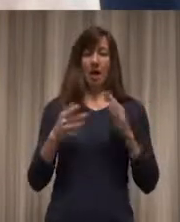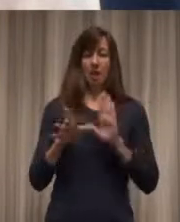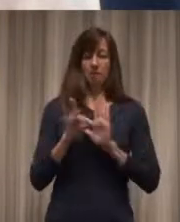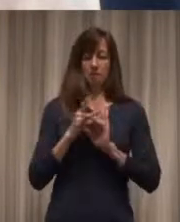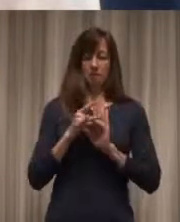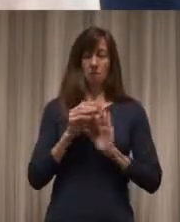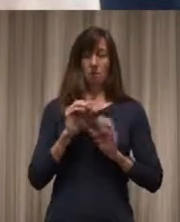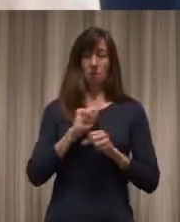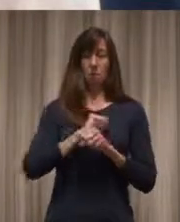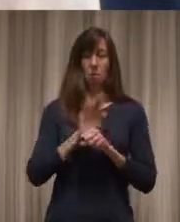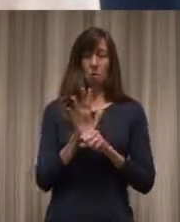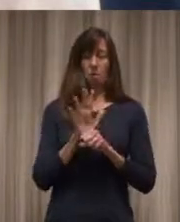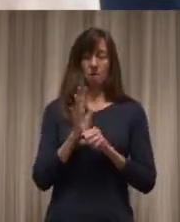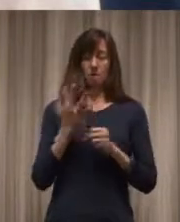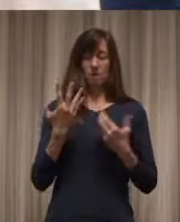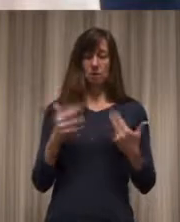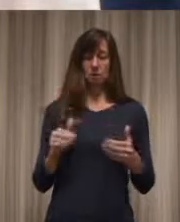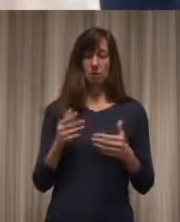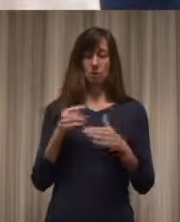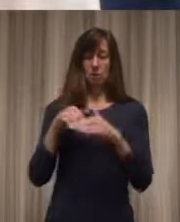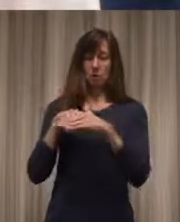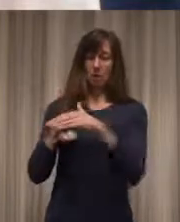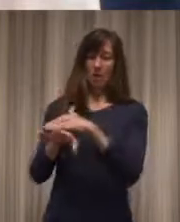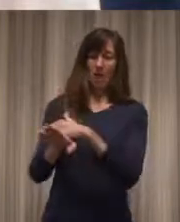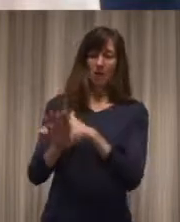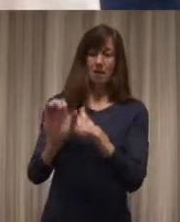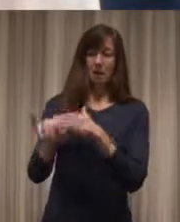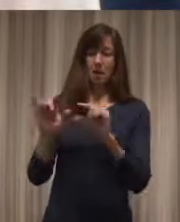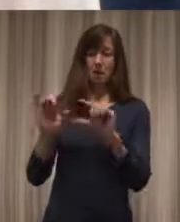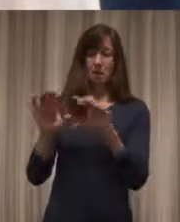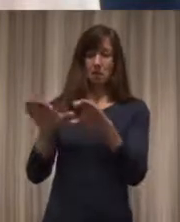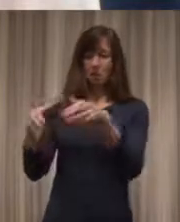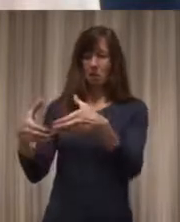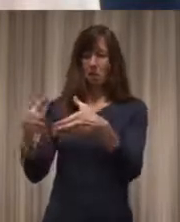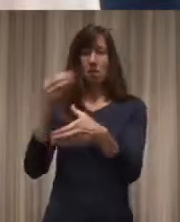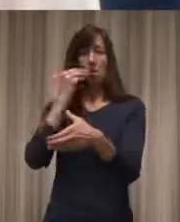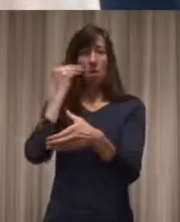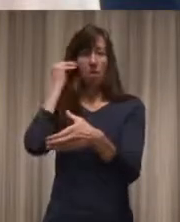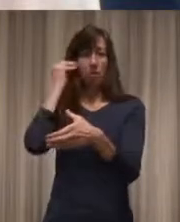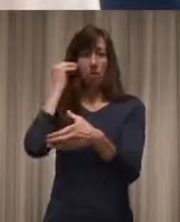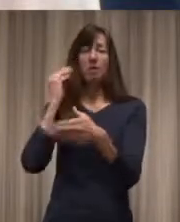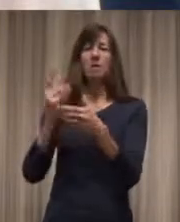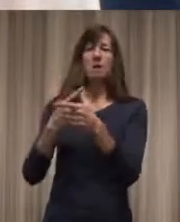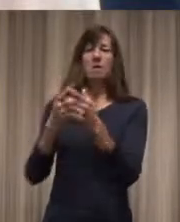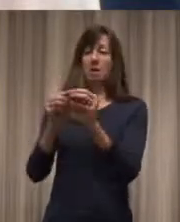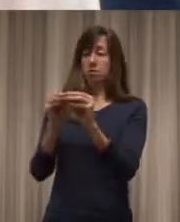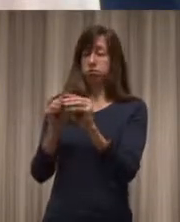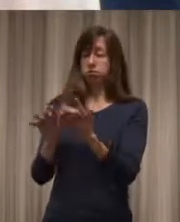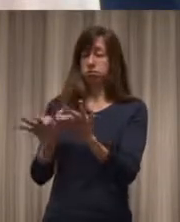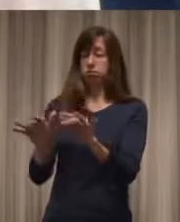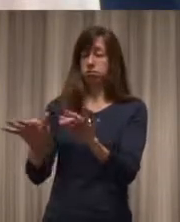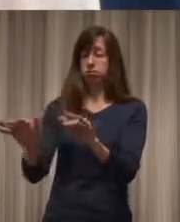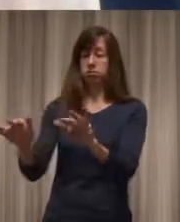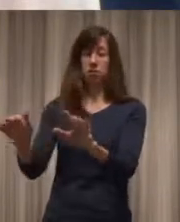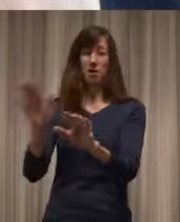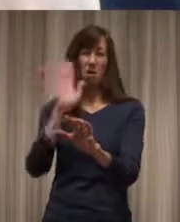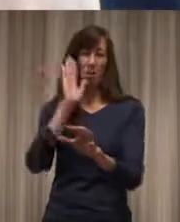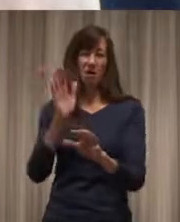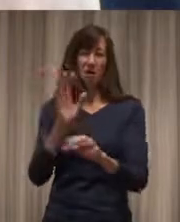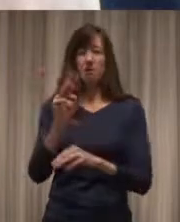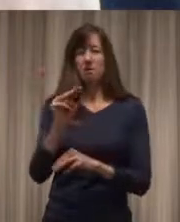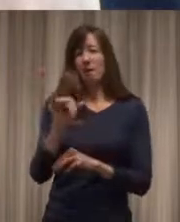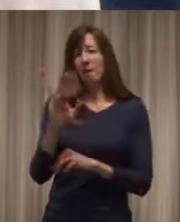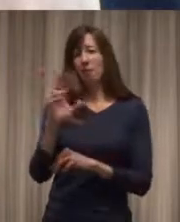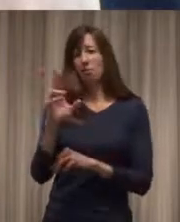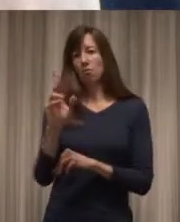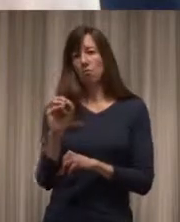the congregate setting, we often do see it spread. So we've had that continue to be the case now for a month or two, and we are working, as always, our